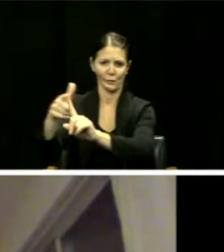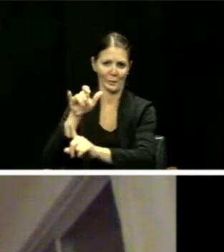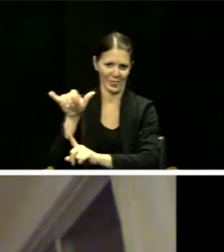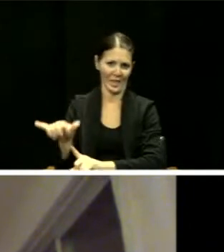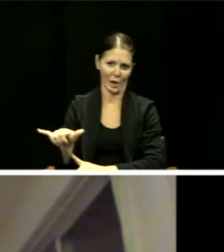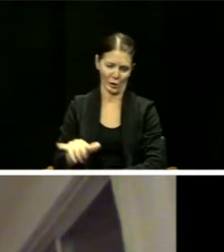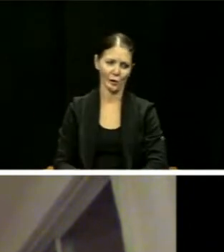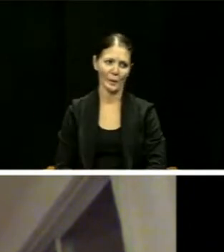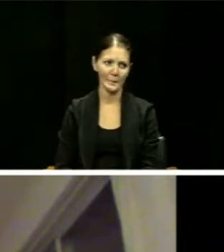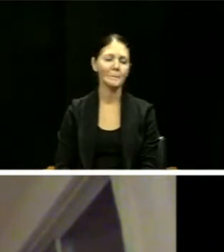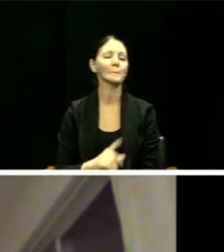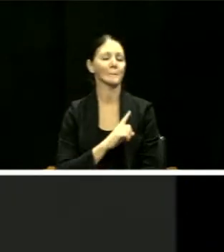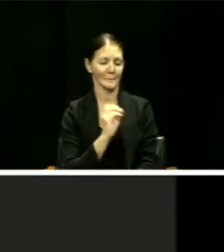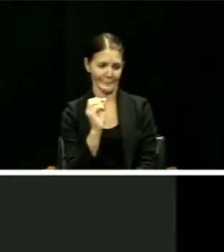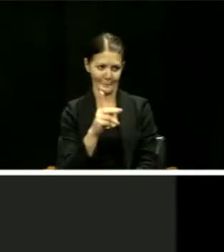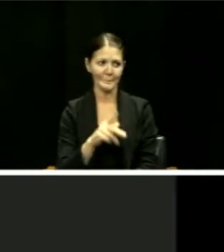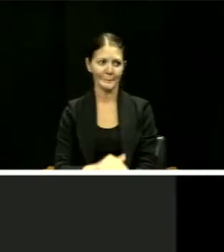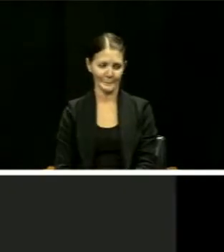Okay.